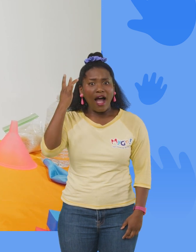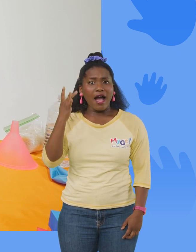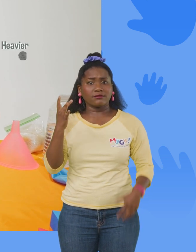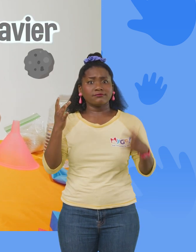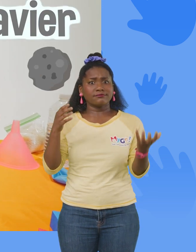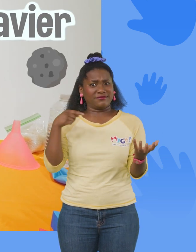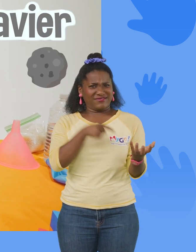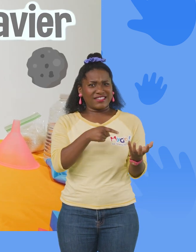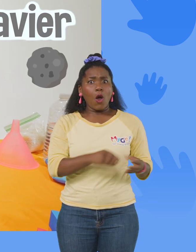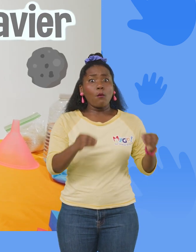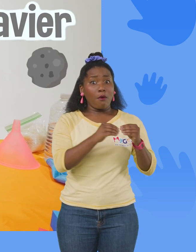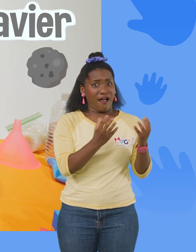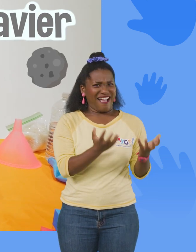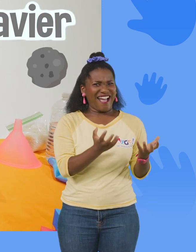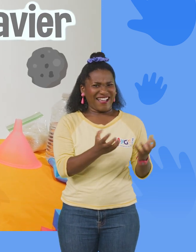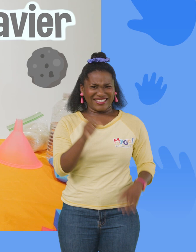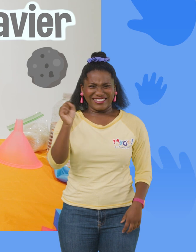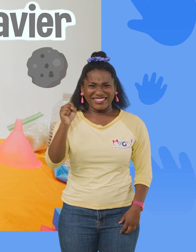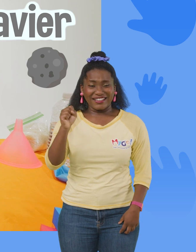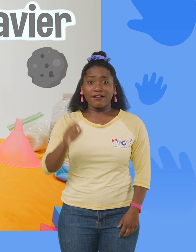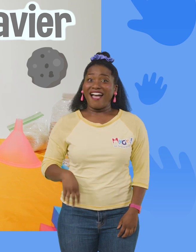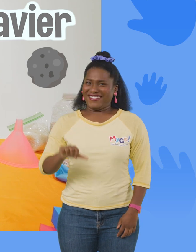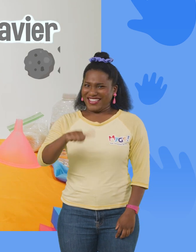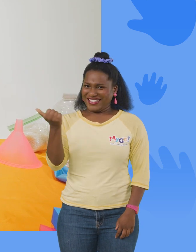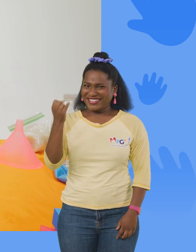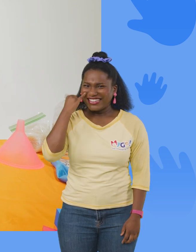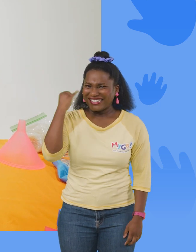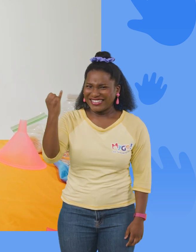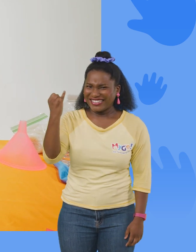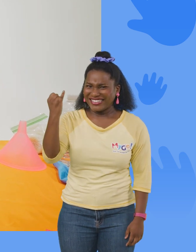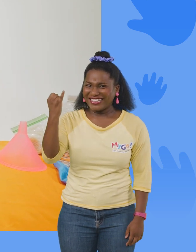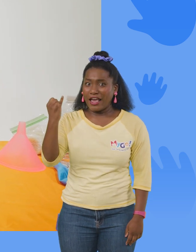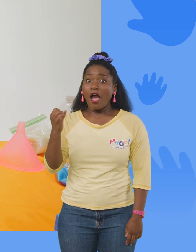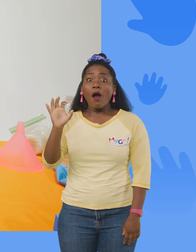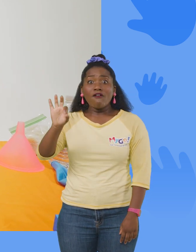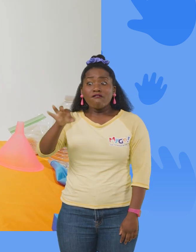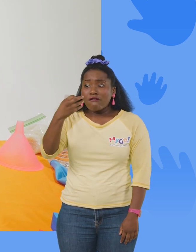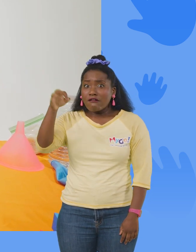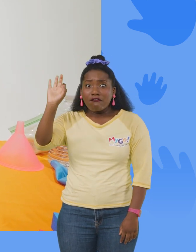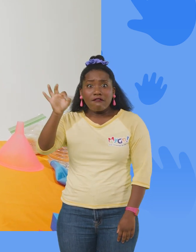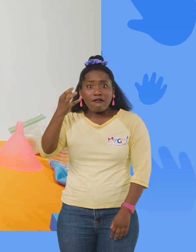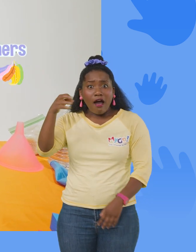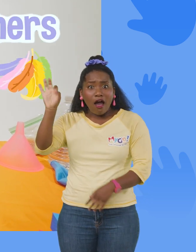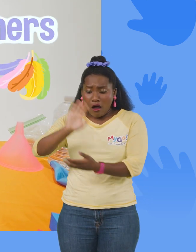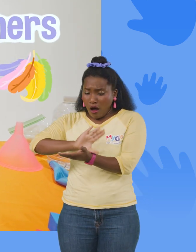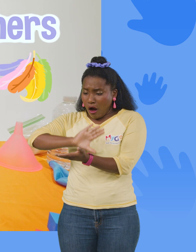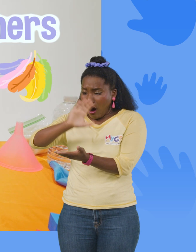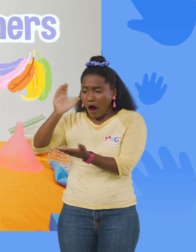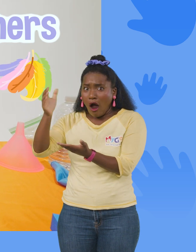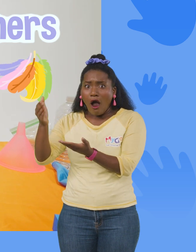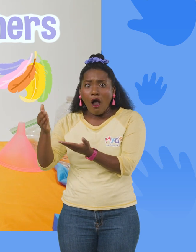side is heavier. Okay, I have another idea. How about a bunch of